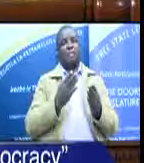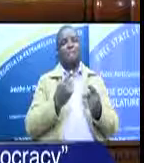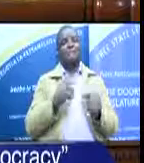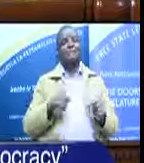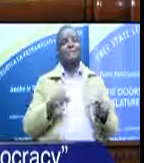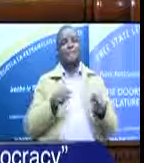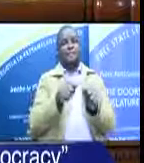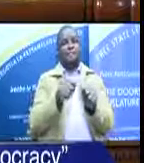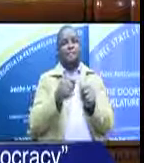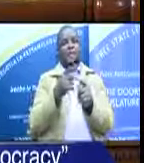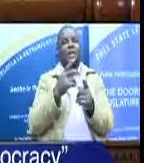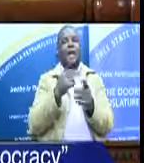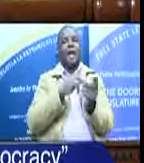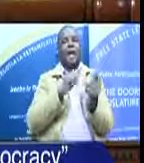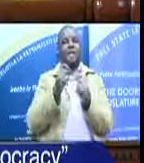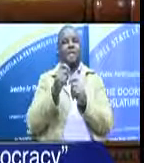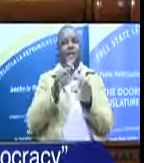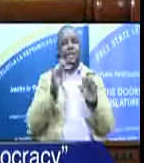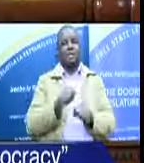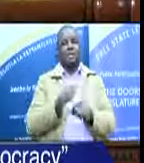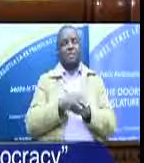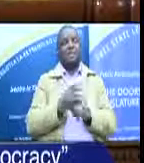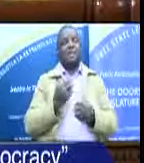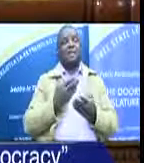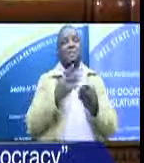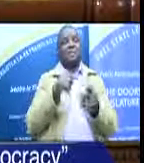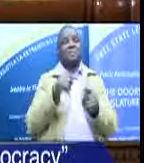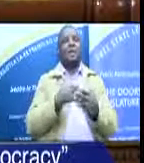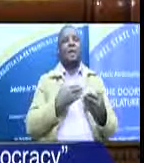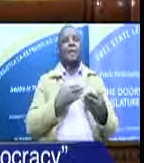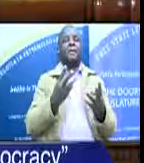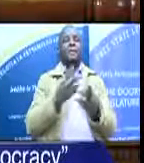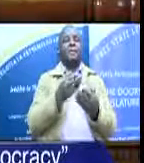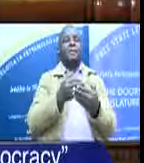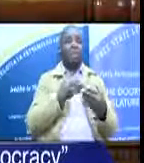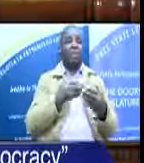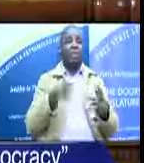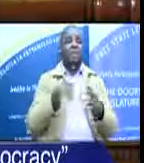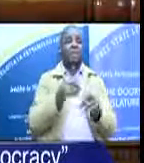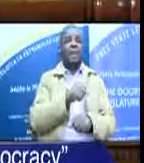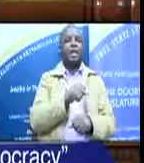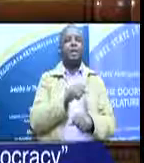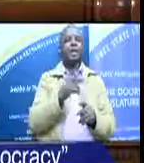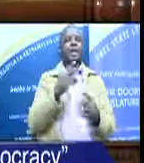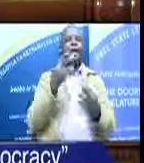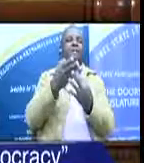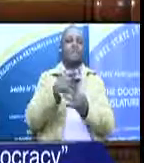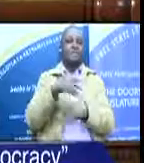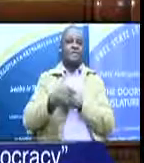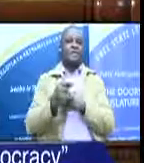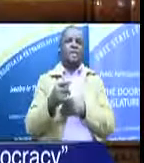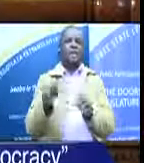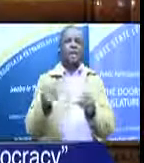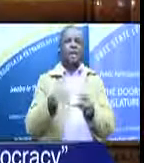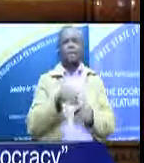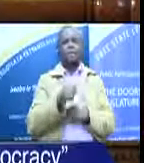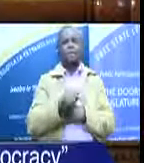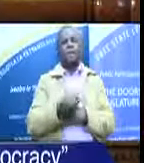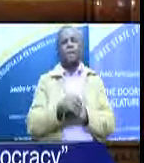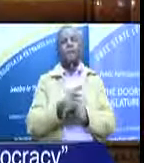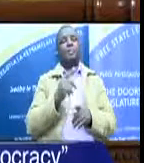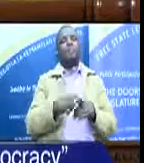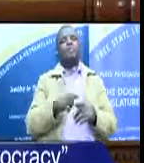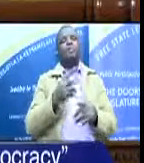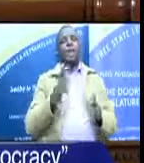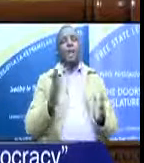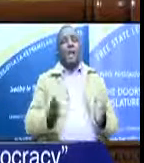system. The service includes pre-hospital and inter-hospital transport, as well as the planned patient